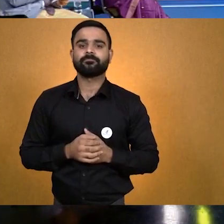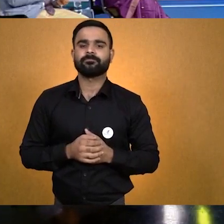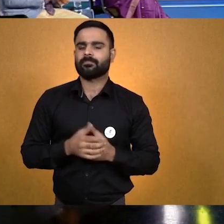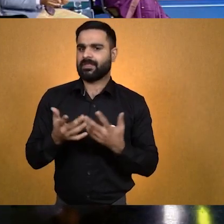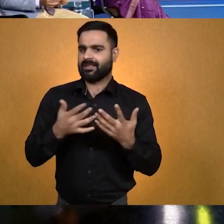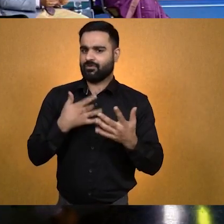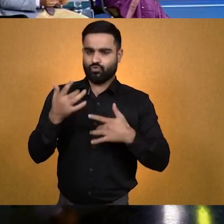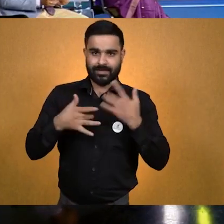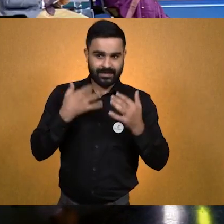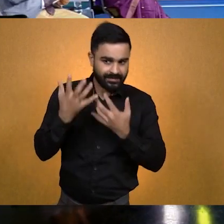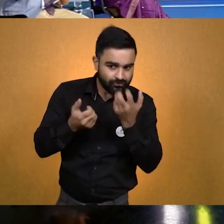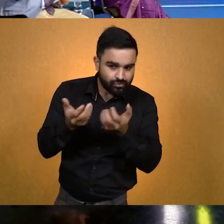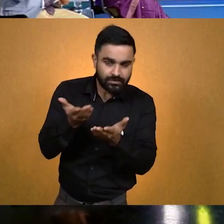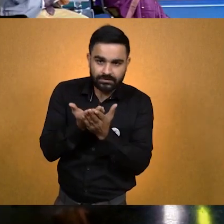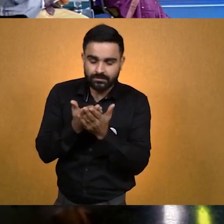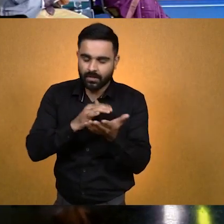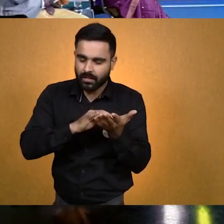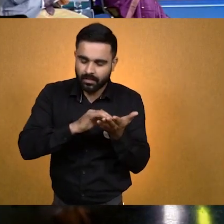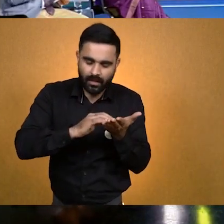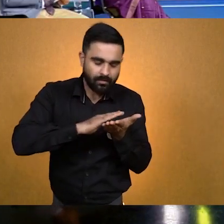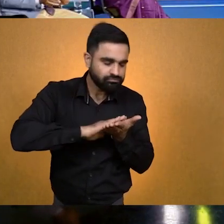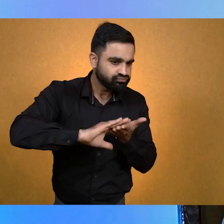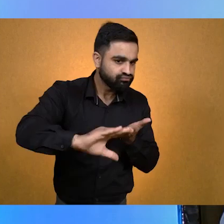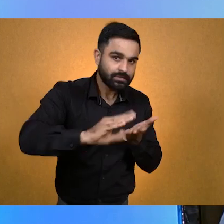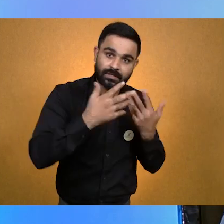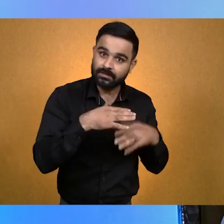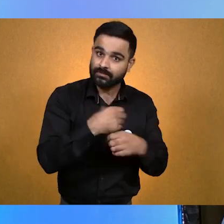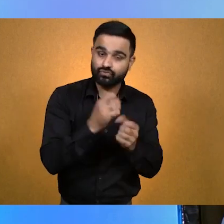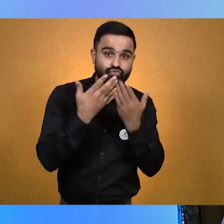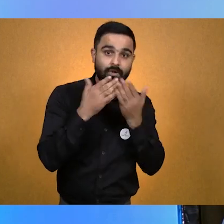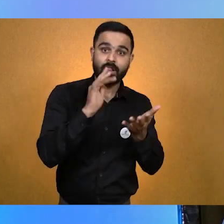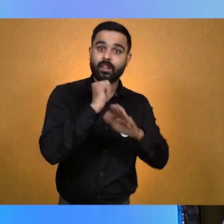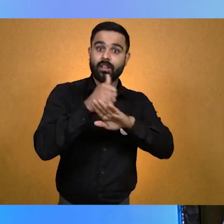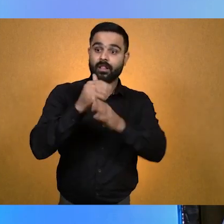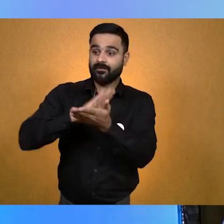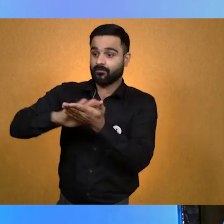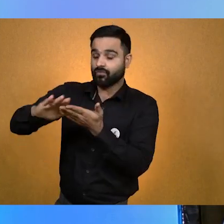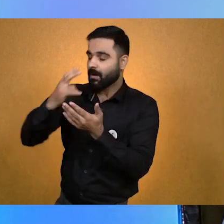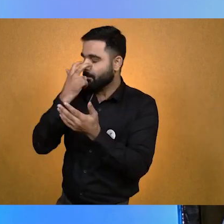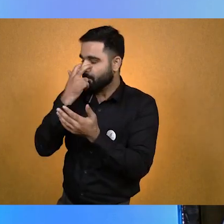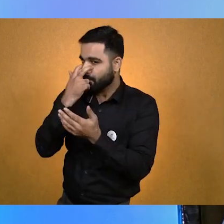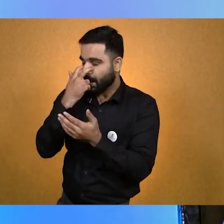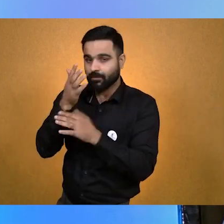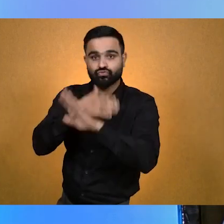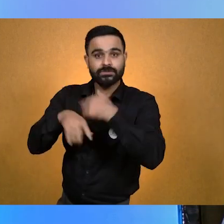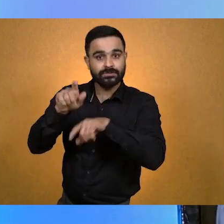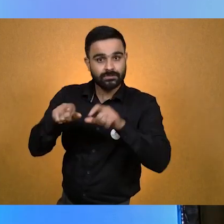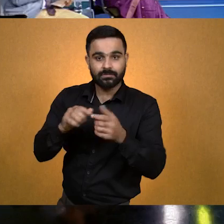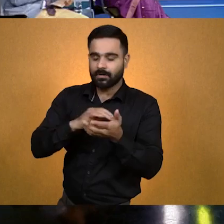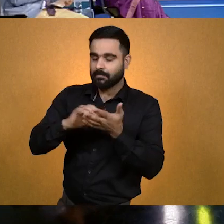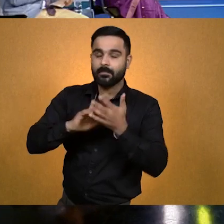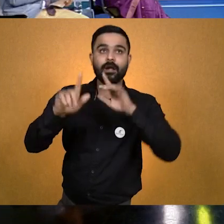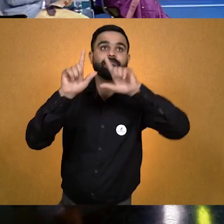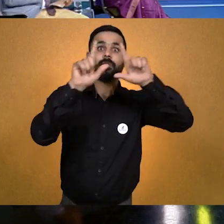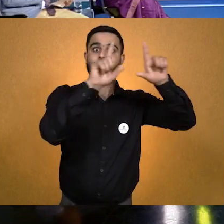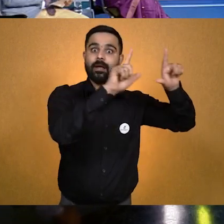What I found interesting is that you've got tactile surfaces as Absolutely. Well for those who are visually disabled, braille markings